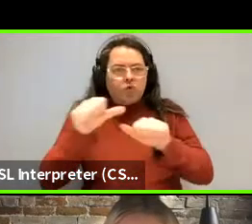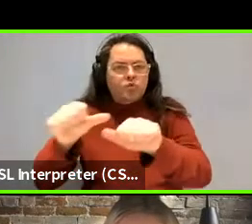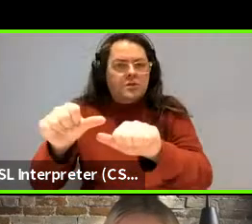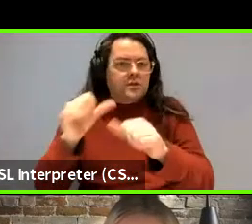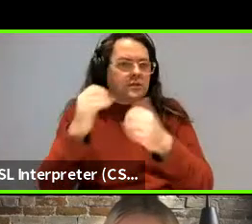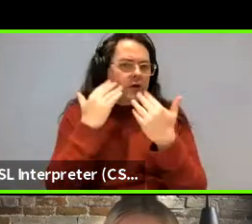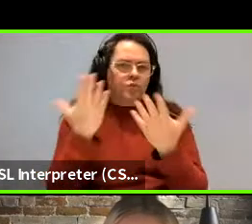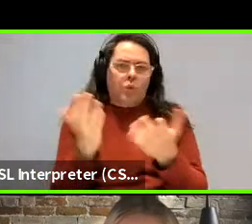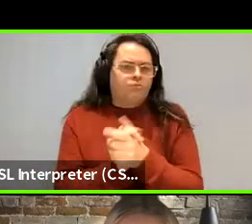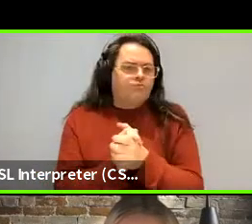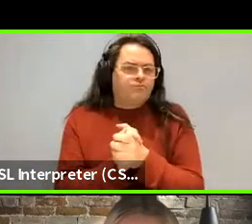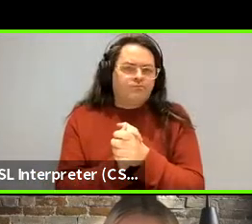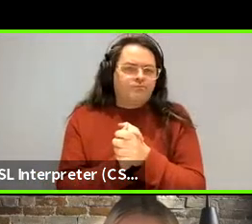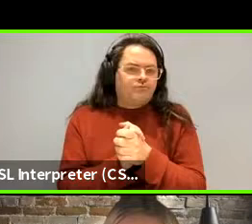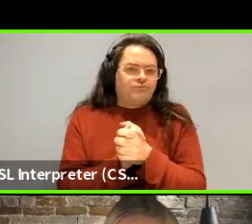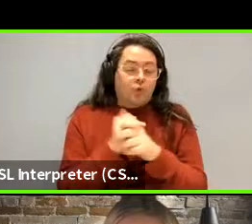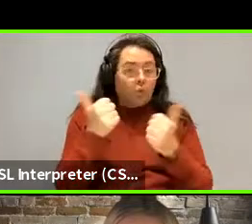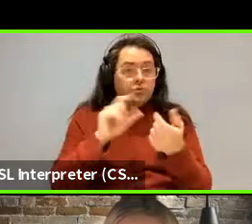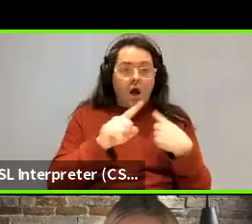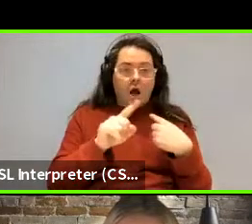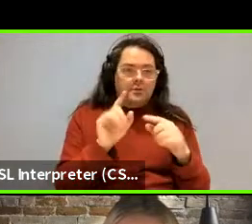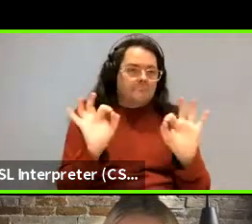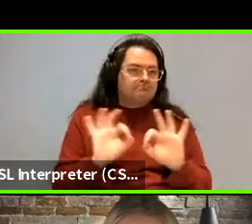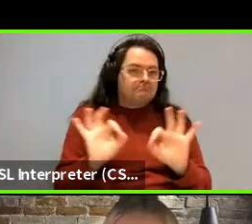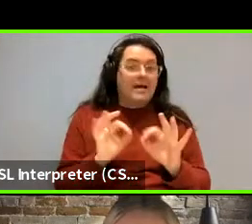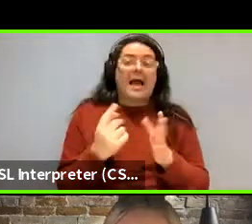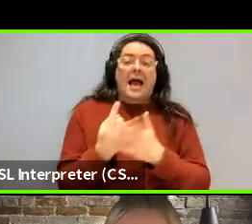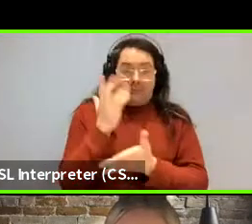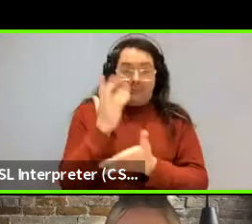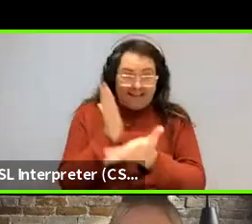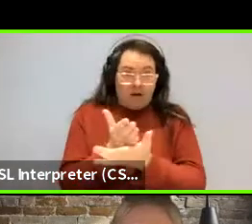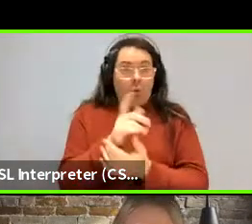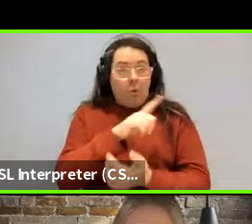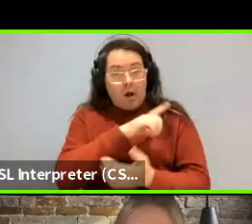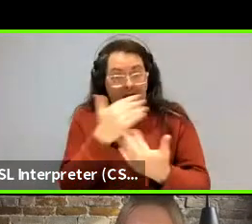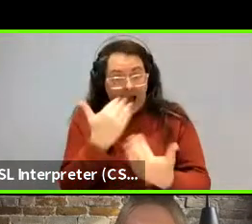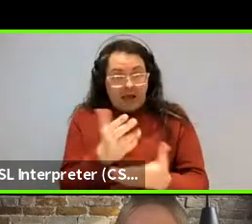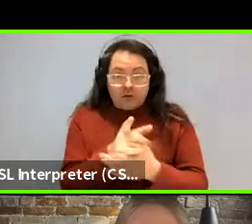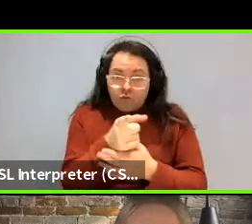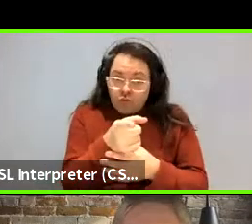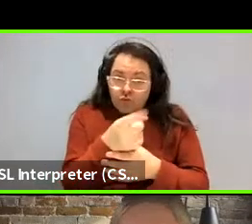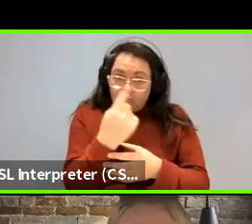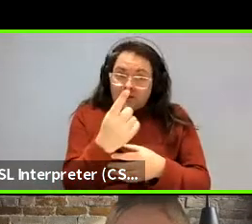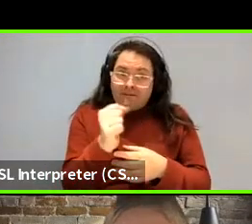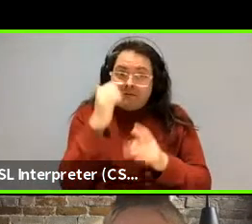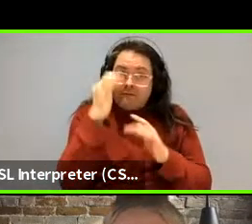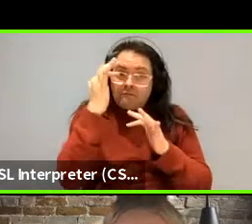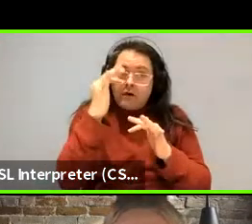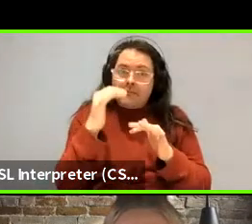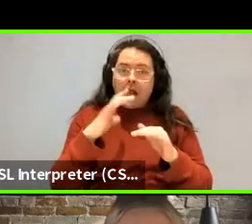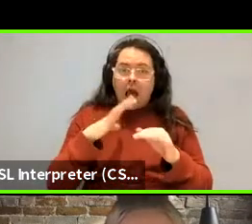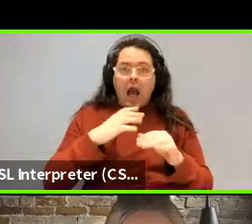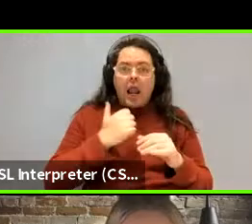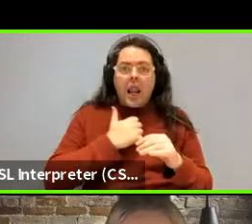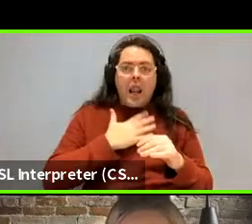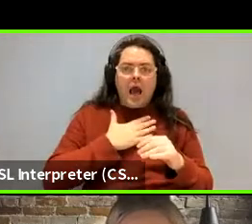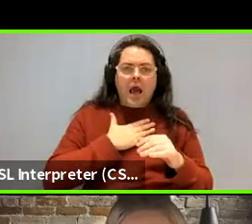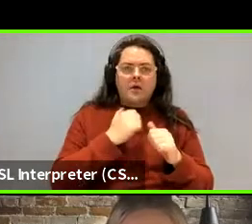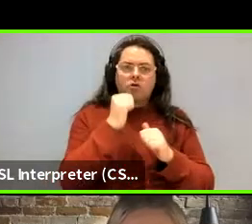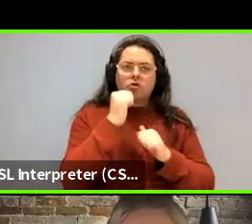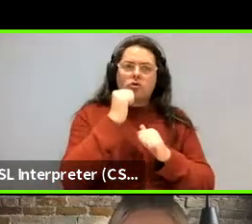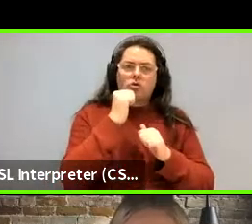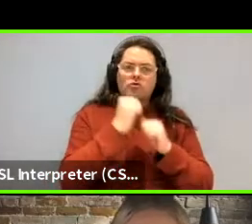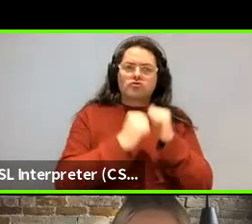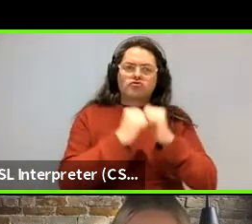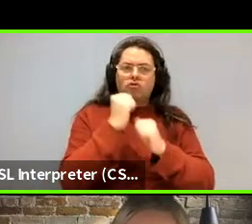I don't, I don't have a, uh, a good answer for that. I'm sorry. Sorry. I don't know. Do you have something to, I mean, I like the construction grammar kind of a point of view, but I'm not sure